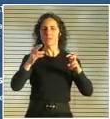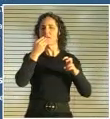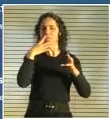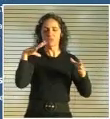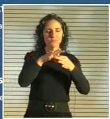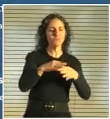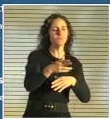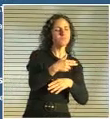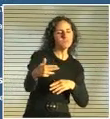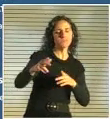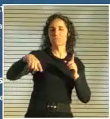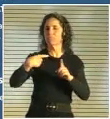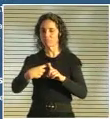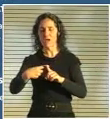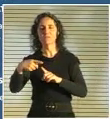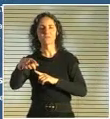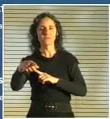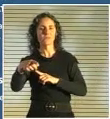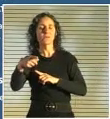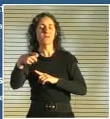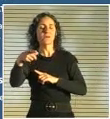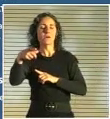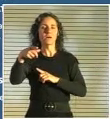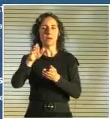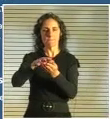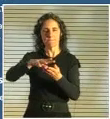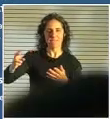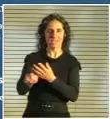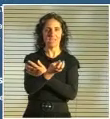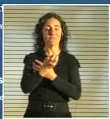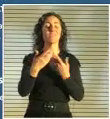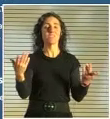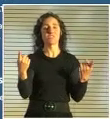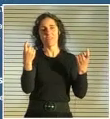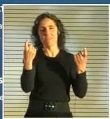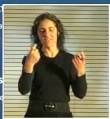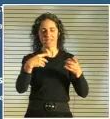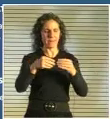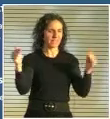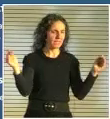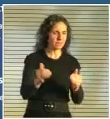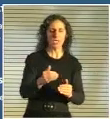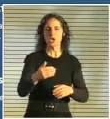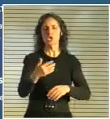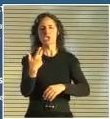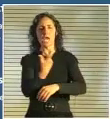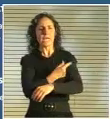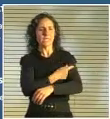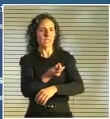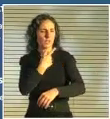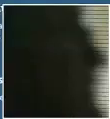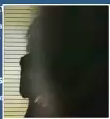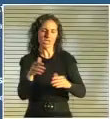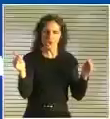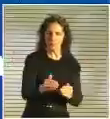reducing antibiotics in aquaculture. It's improving transparency in the industry through the supply chains, reducing